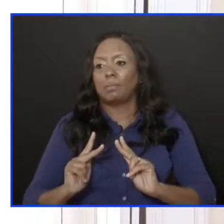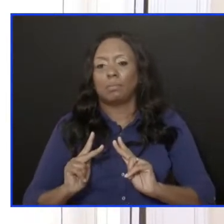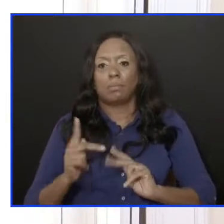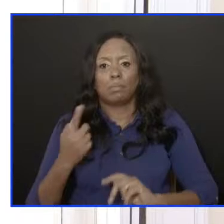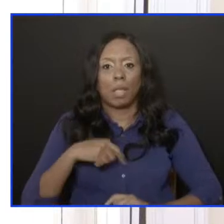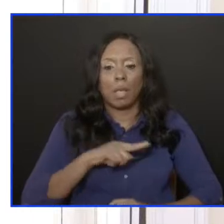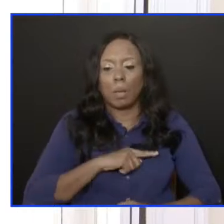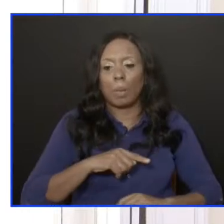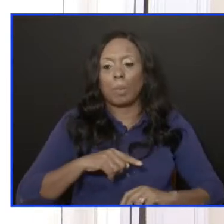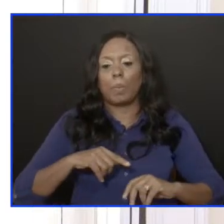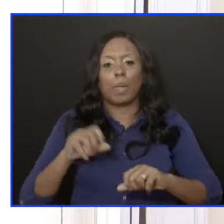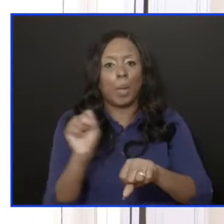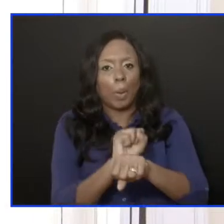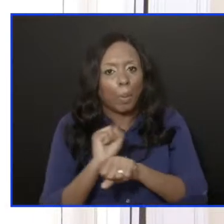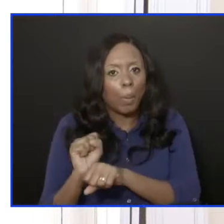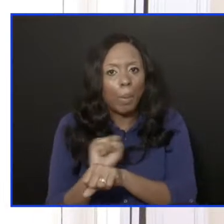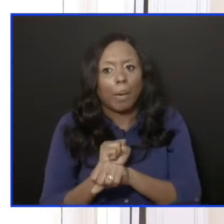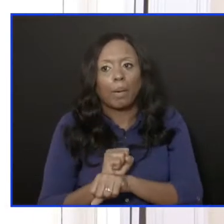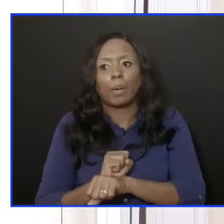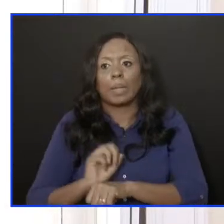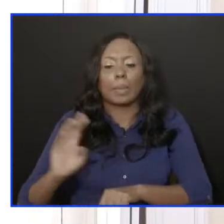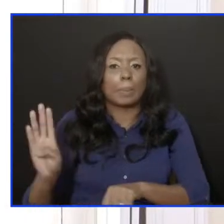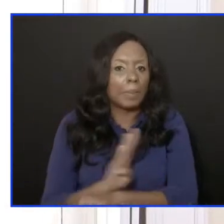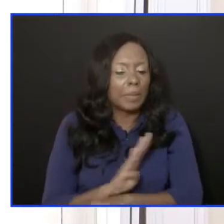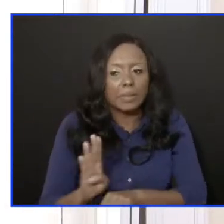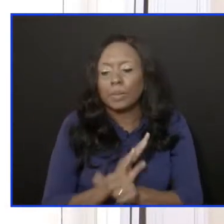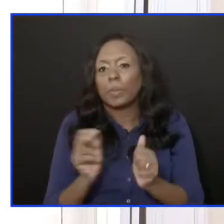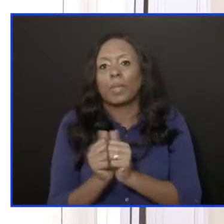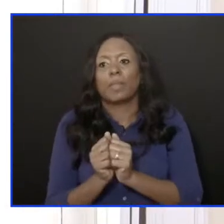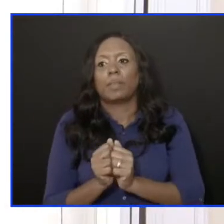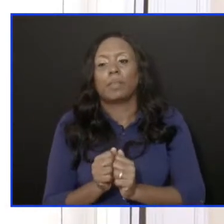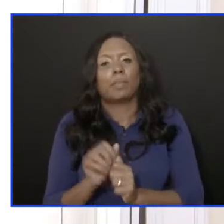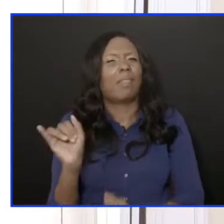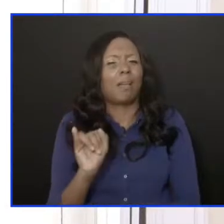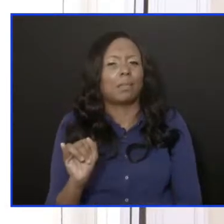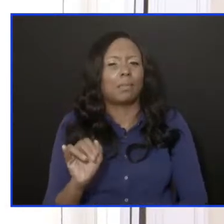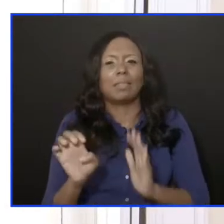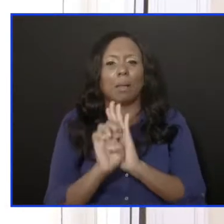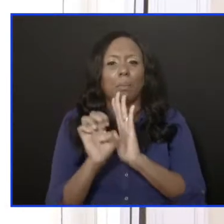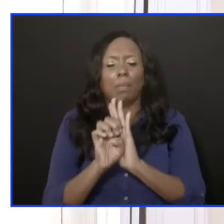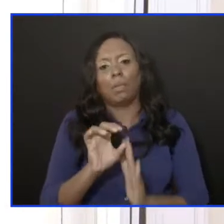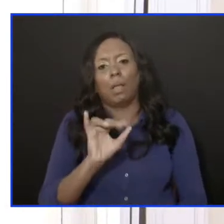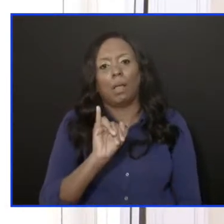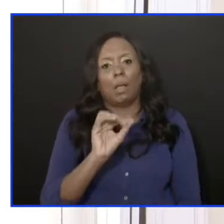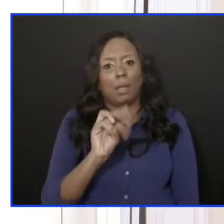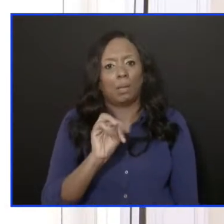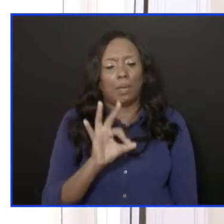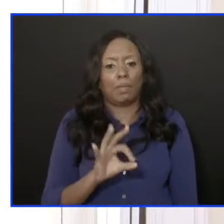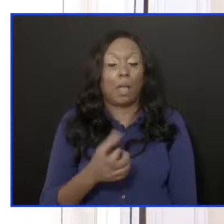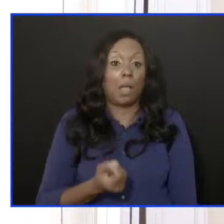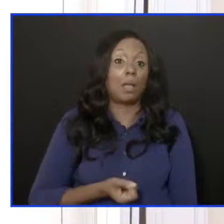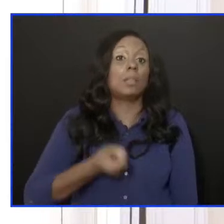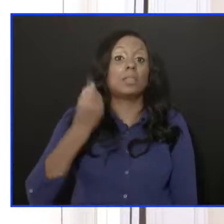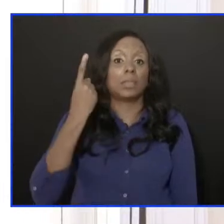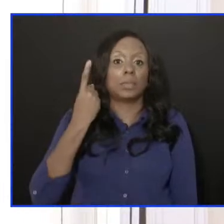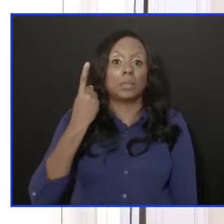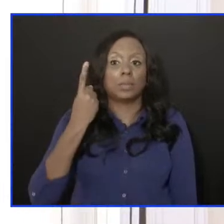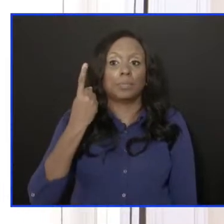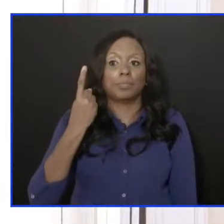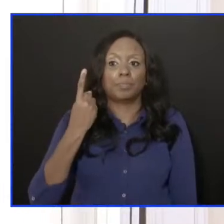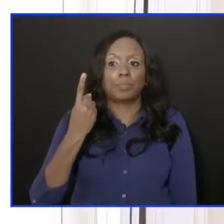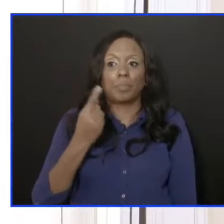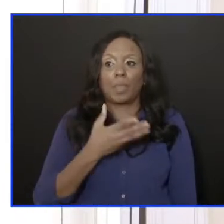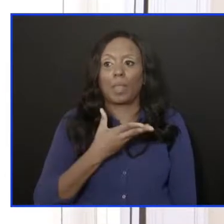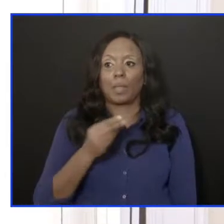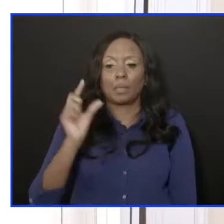business locally as well as with the IMF and others, understand and appreciate the dynamic nature, and therefore